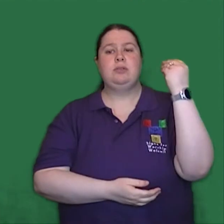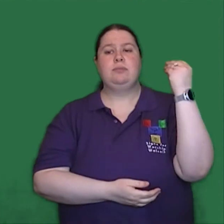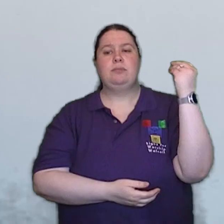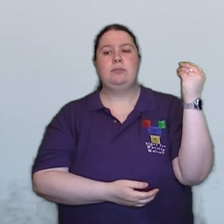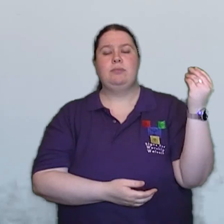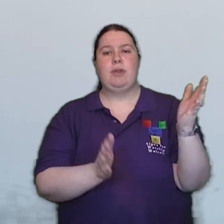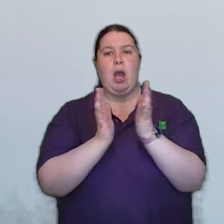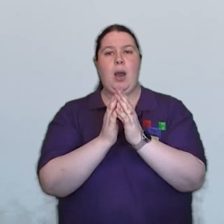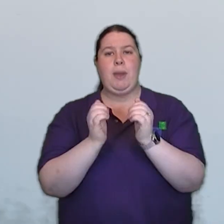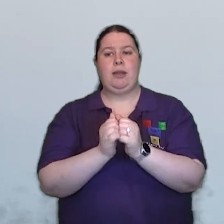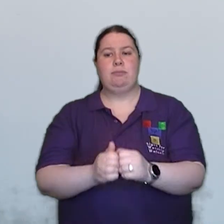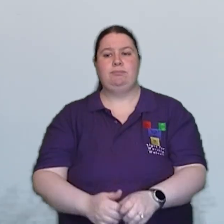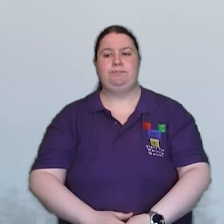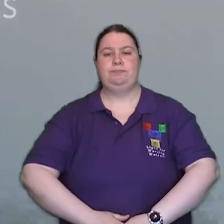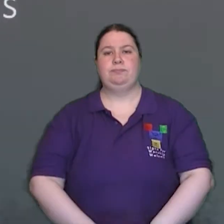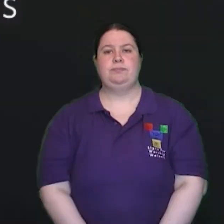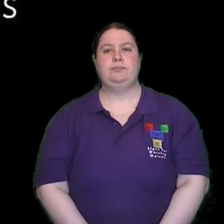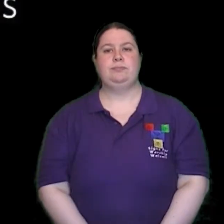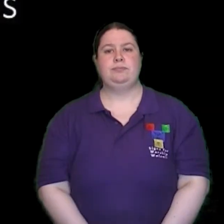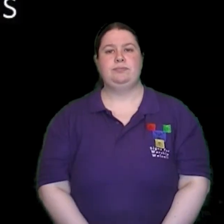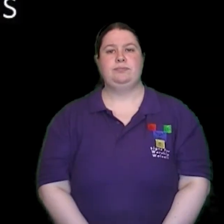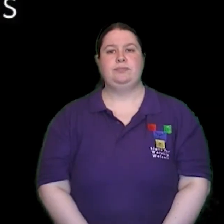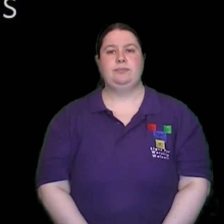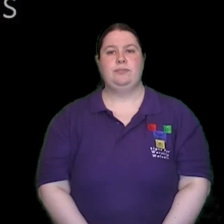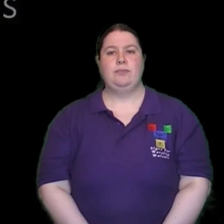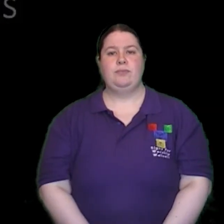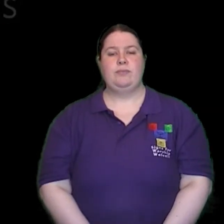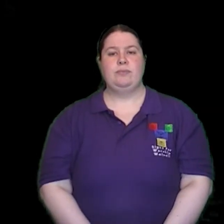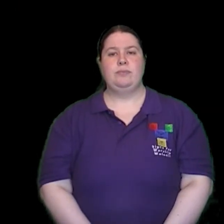Spirit. Amen.